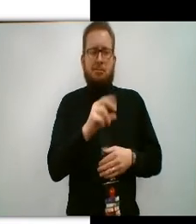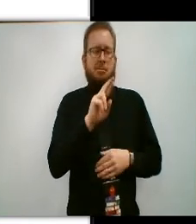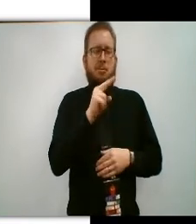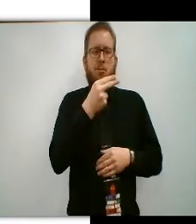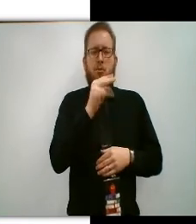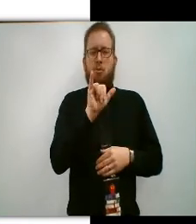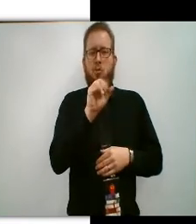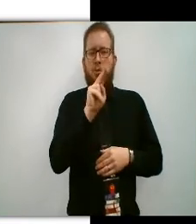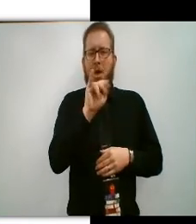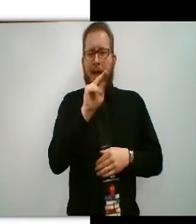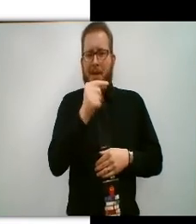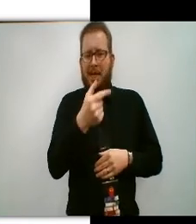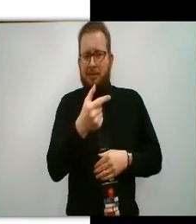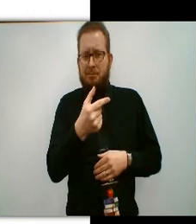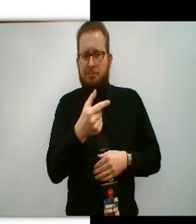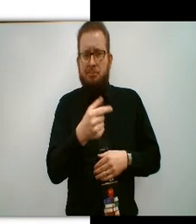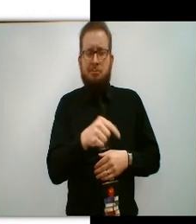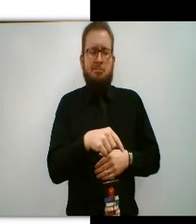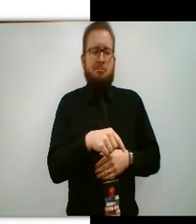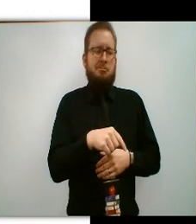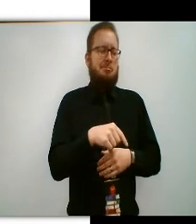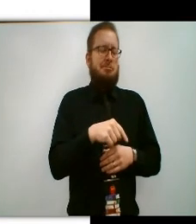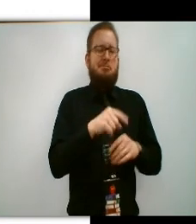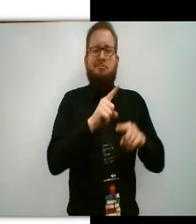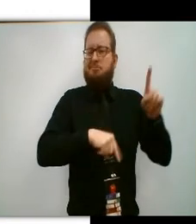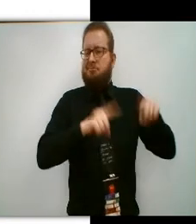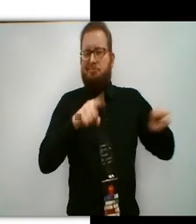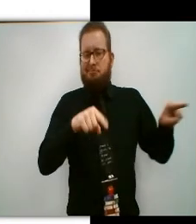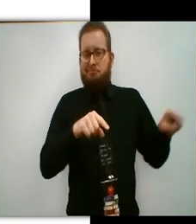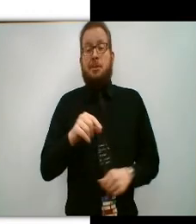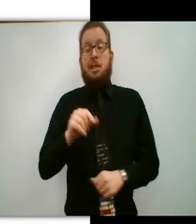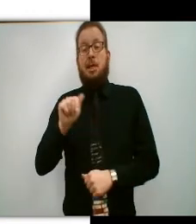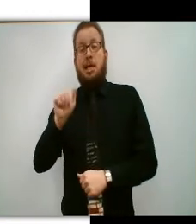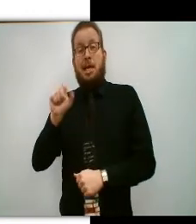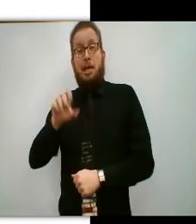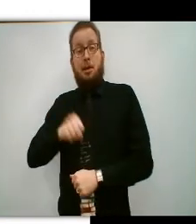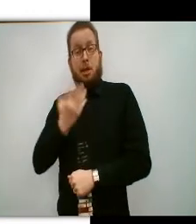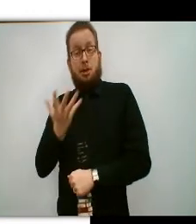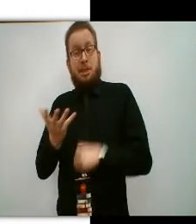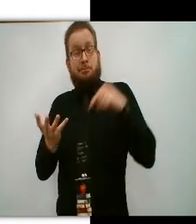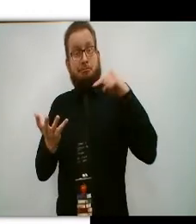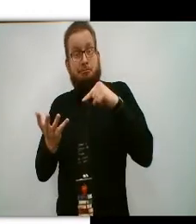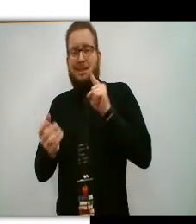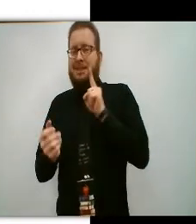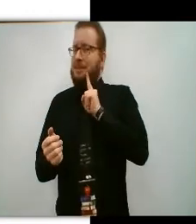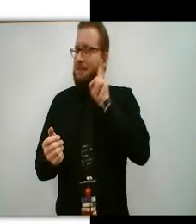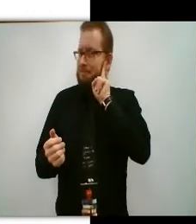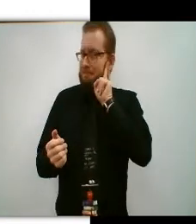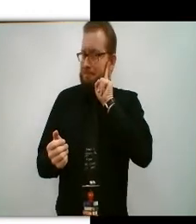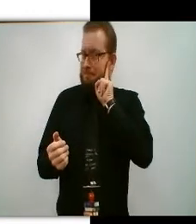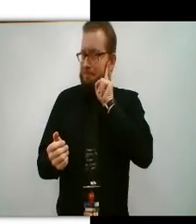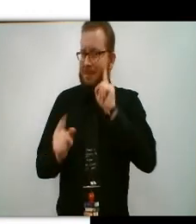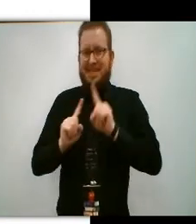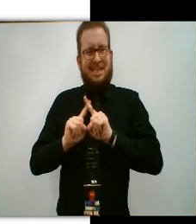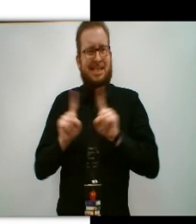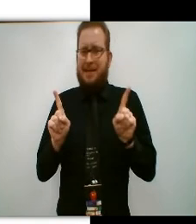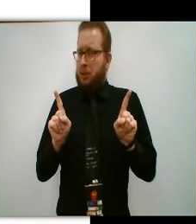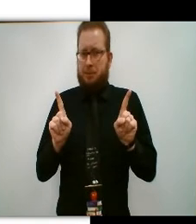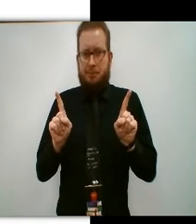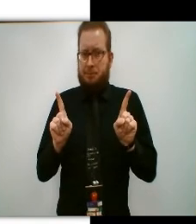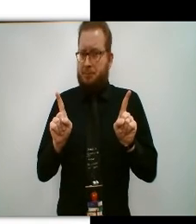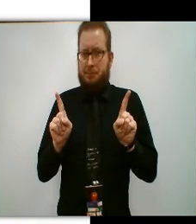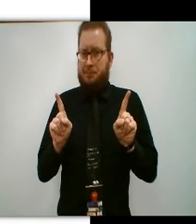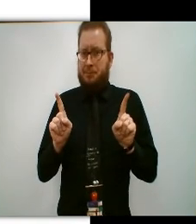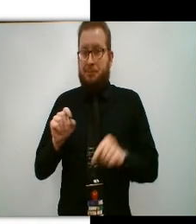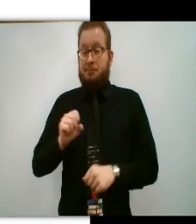free verse, rhetoric, all different types. ASL poetry, it's strictly